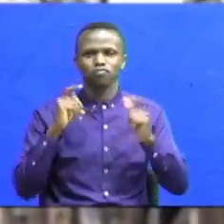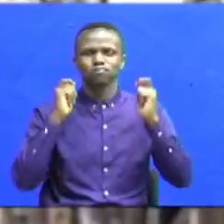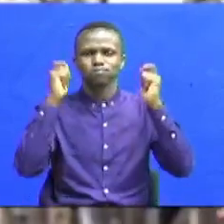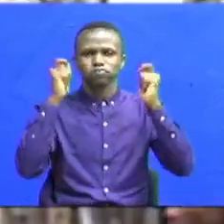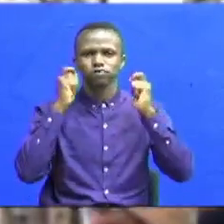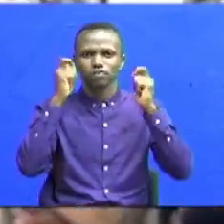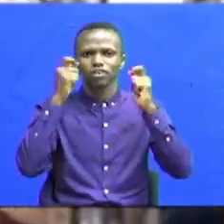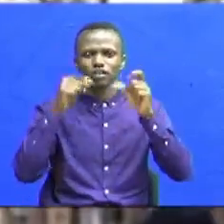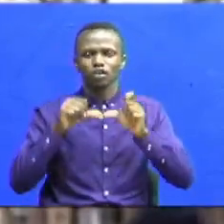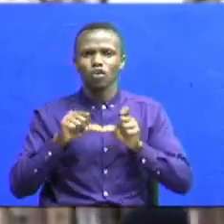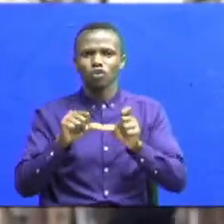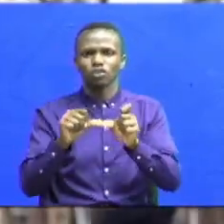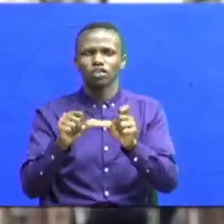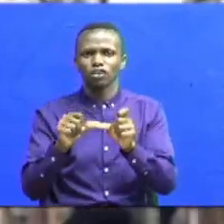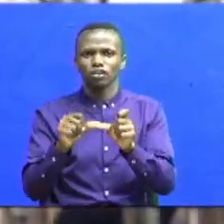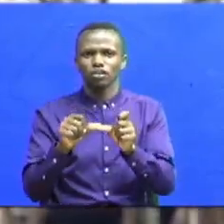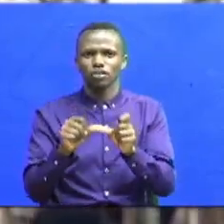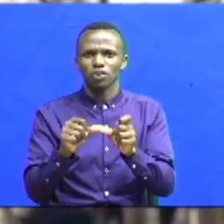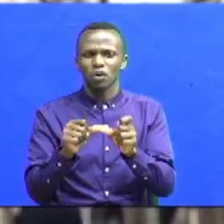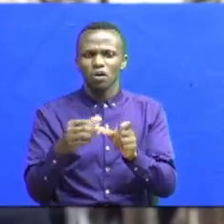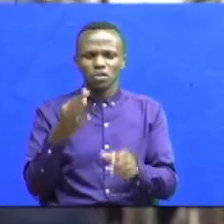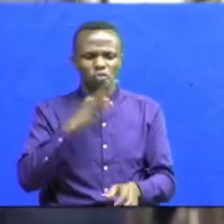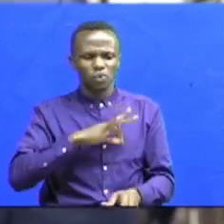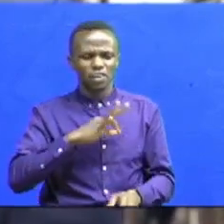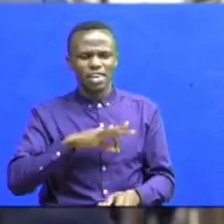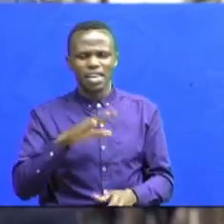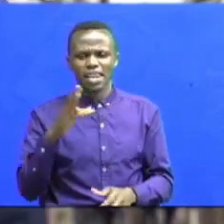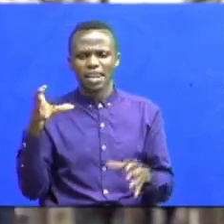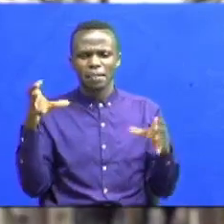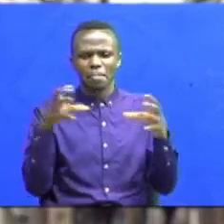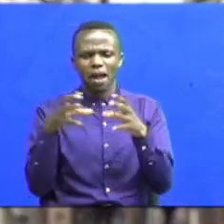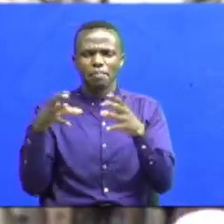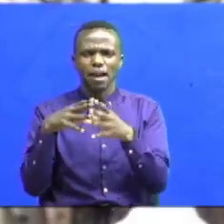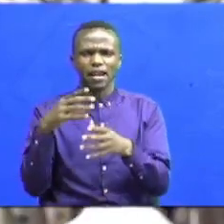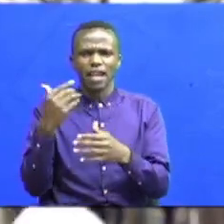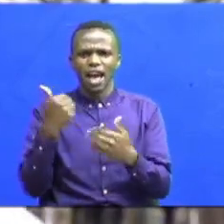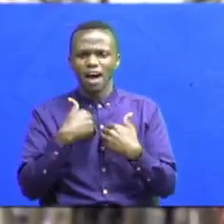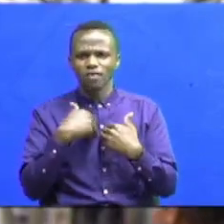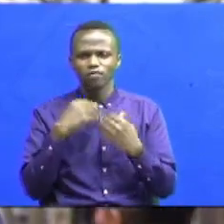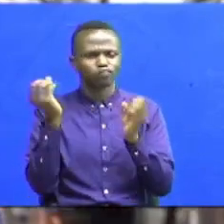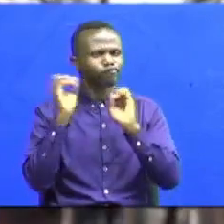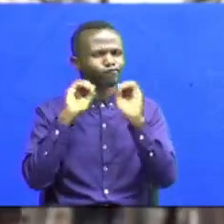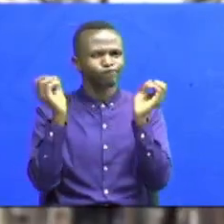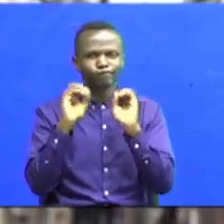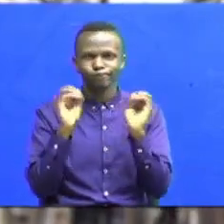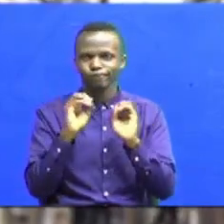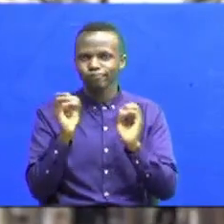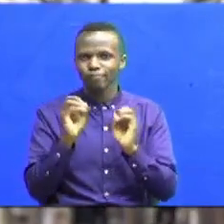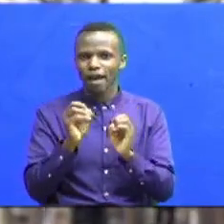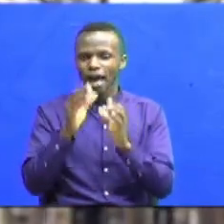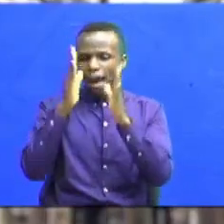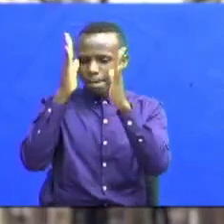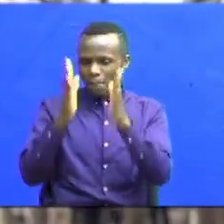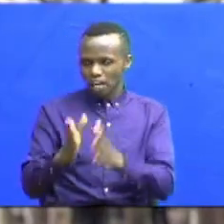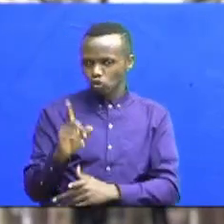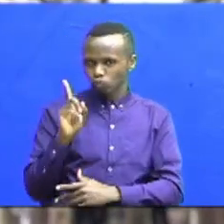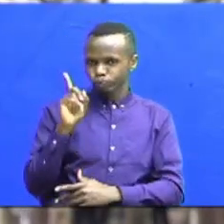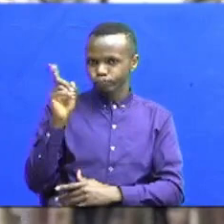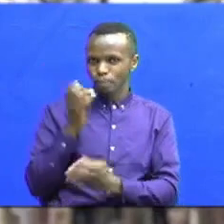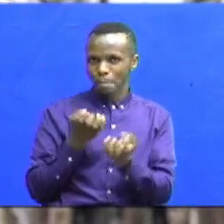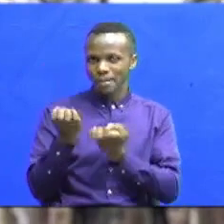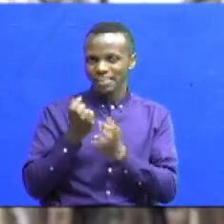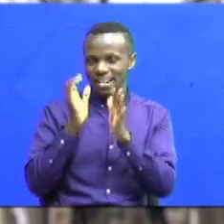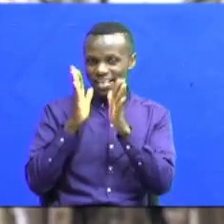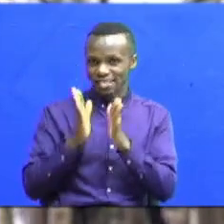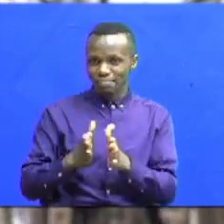I believe neither side is gaining from this. You look at the streets, it's so empty. And personally, as a business person, this is affecting